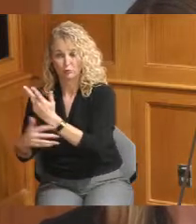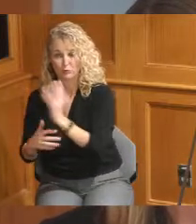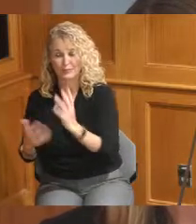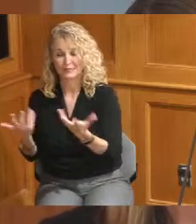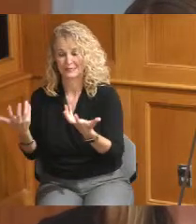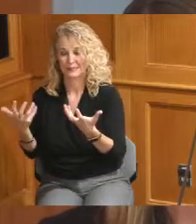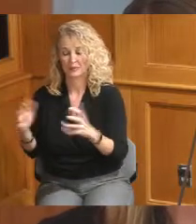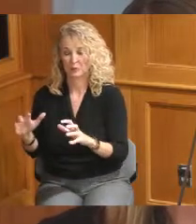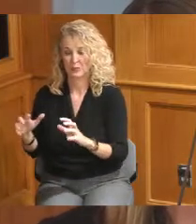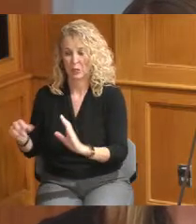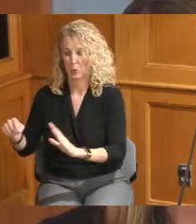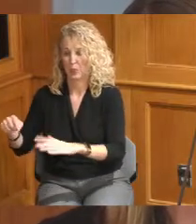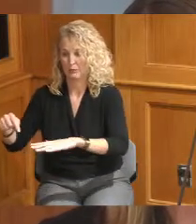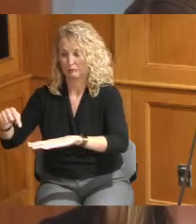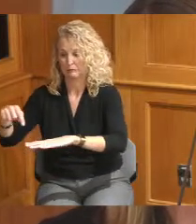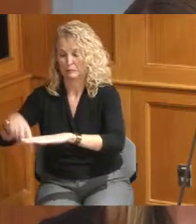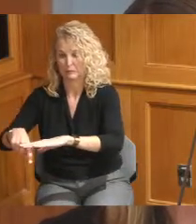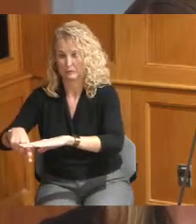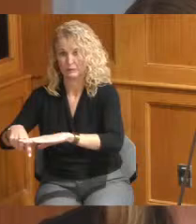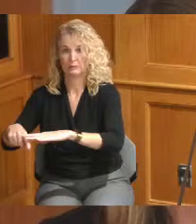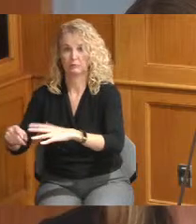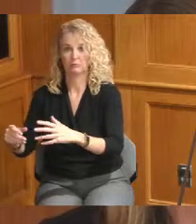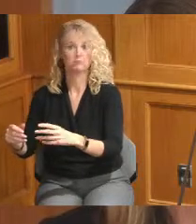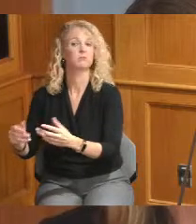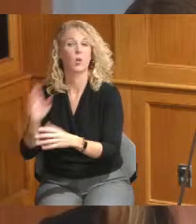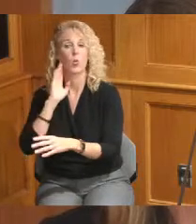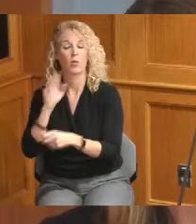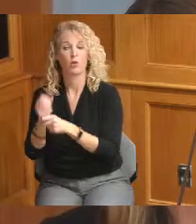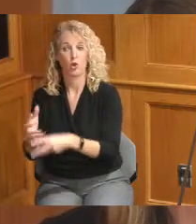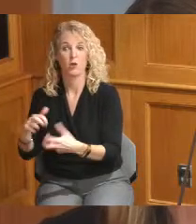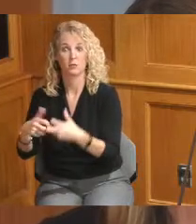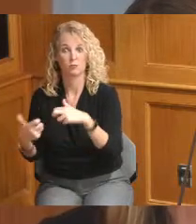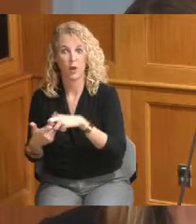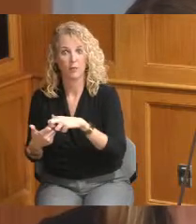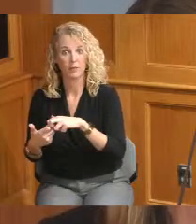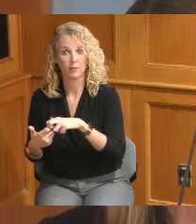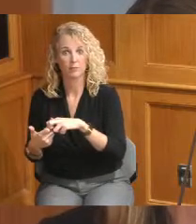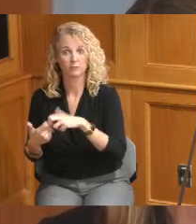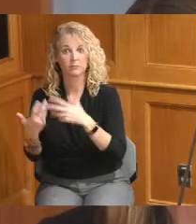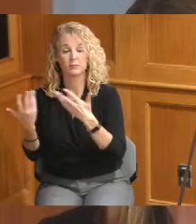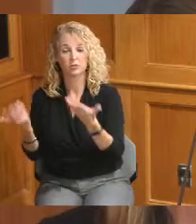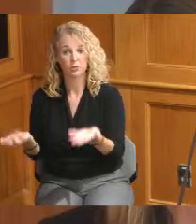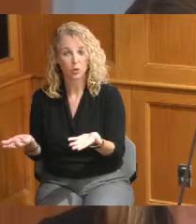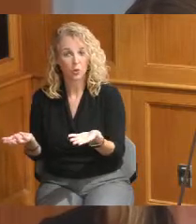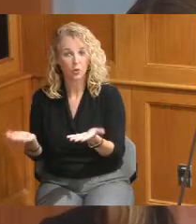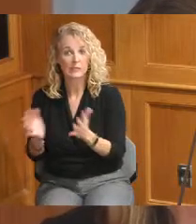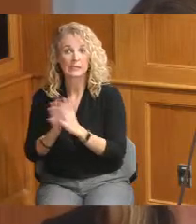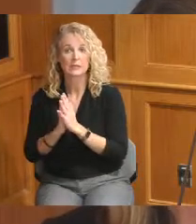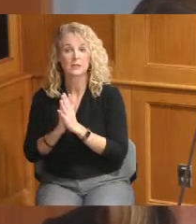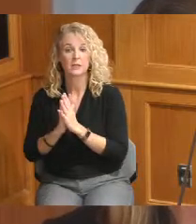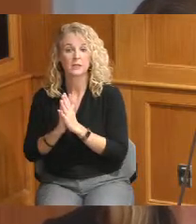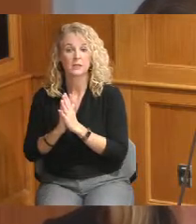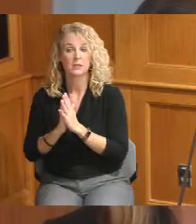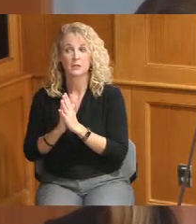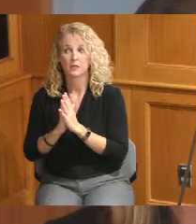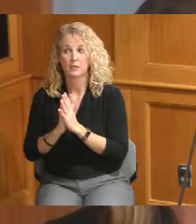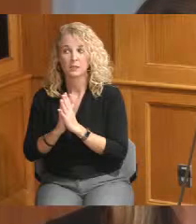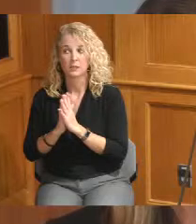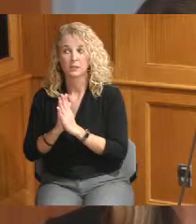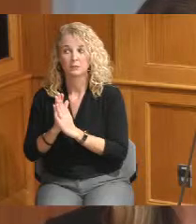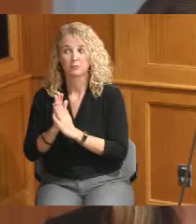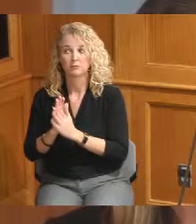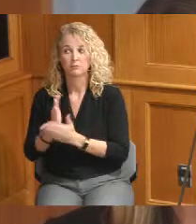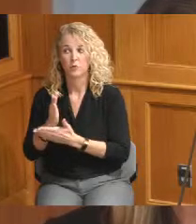those issues, environmental issues that are potential there. So there are definitely some